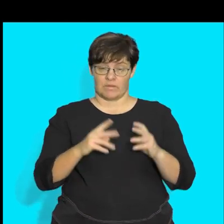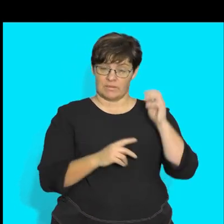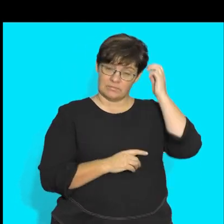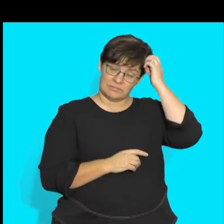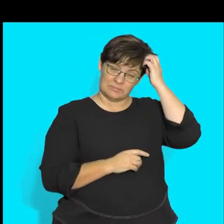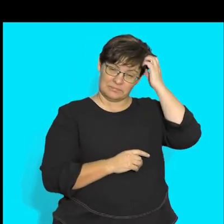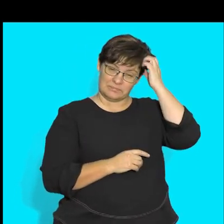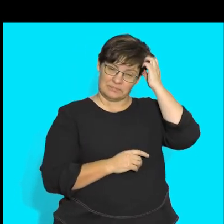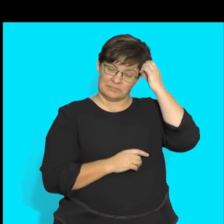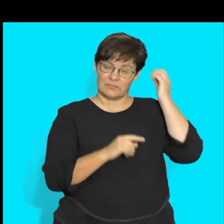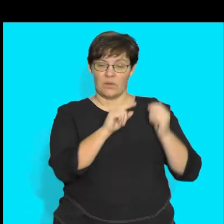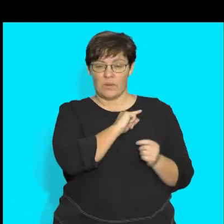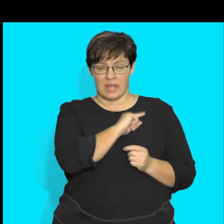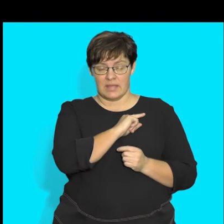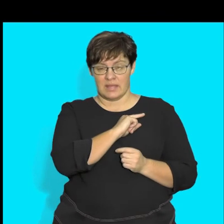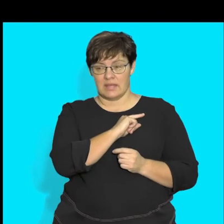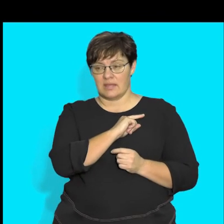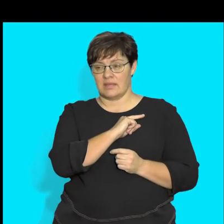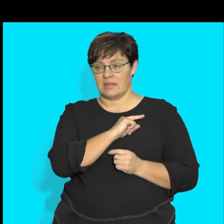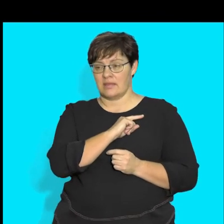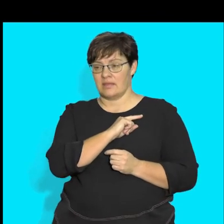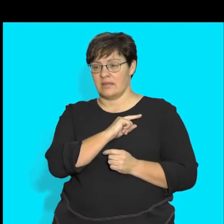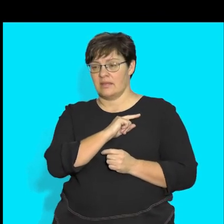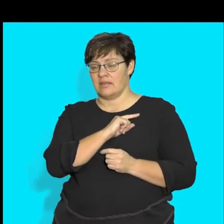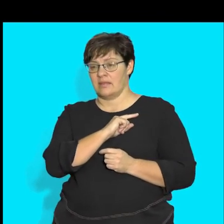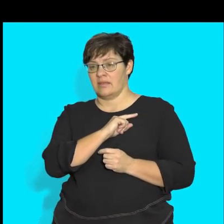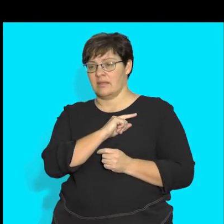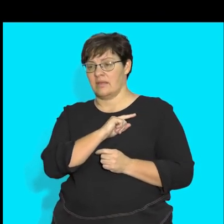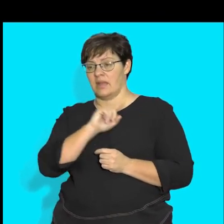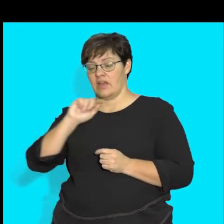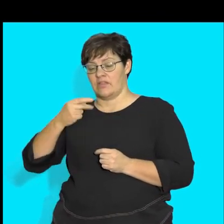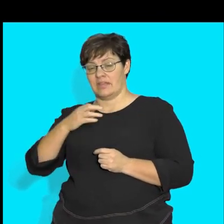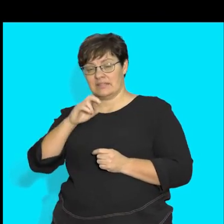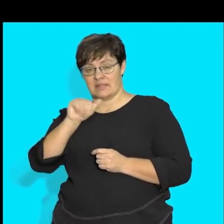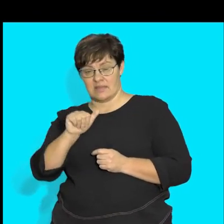26,57. All right. Because theta is